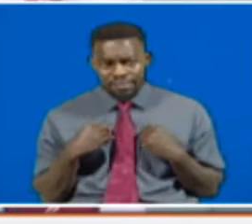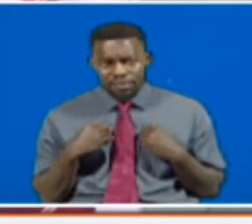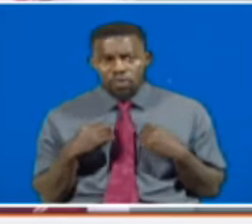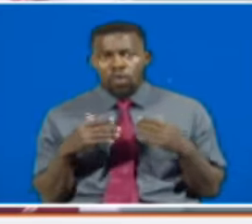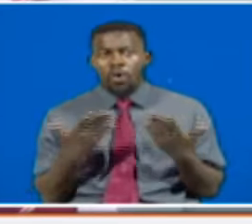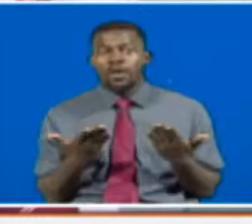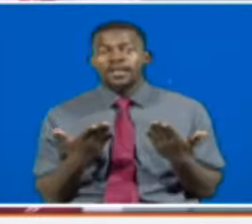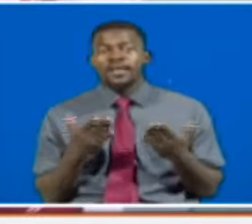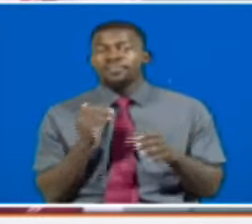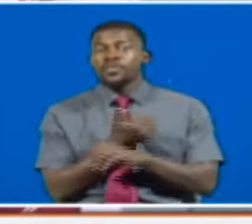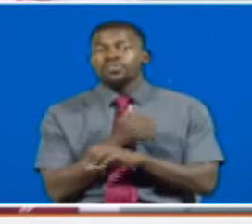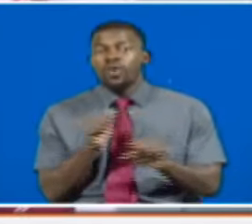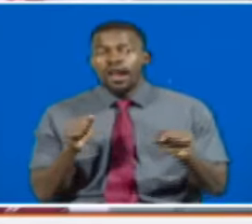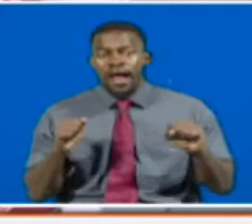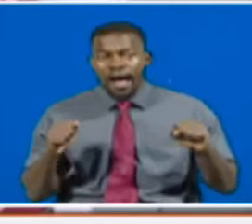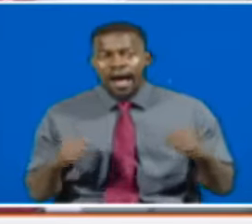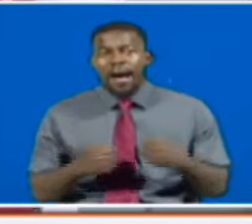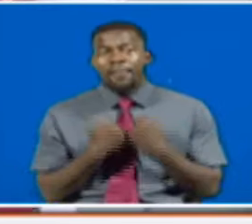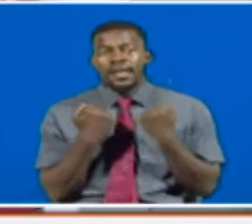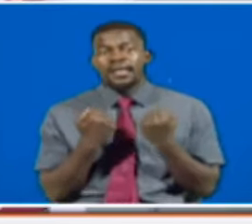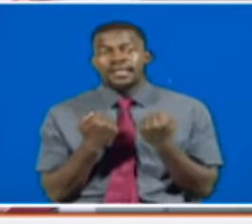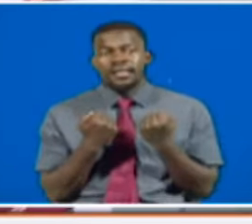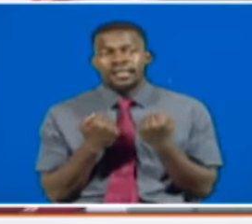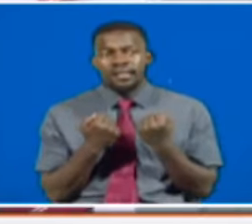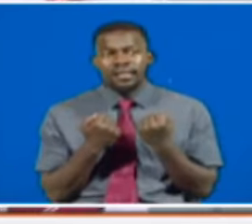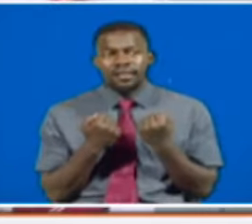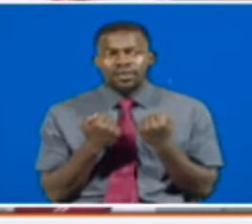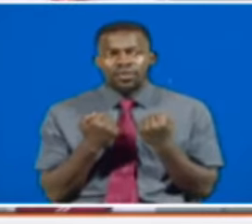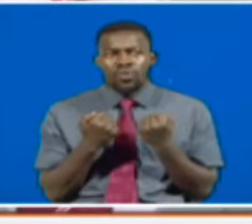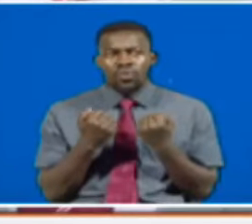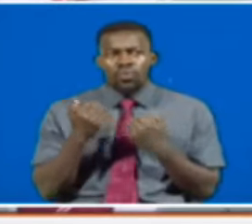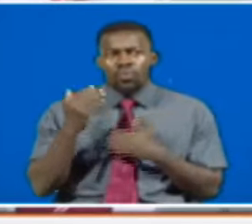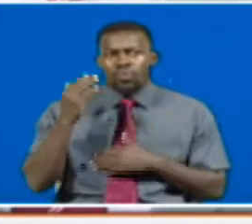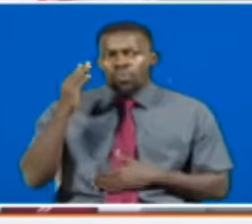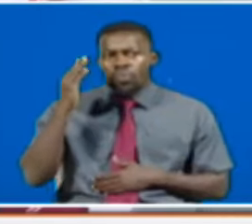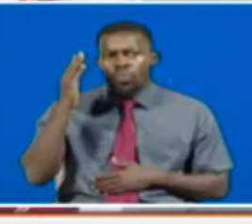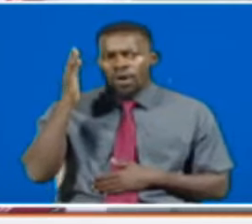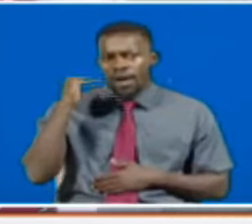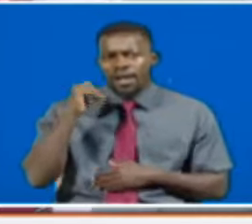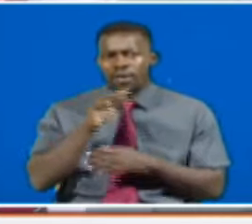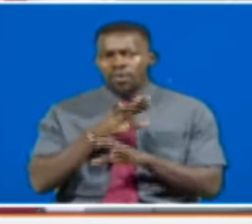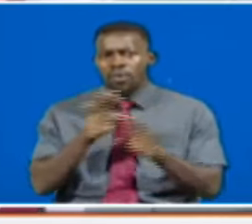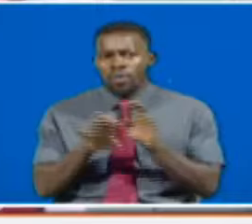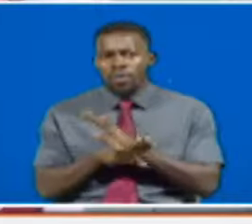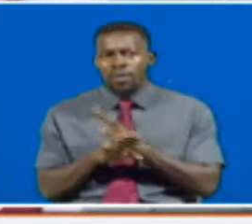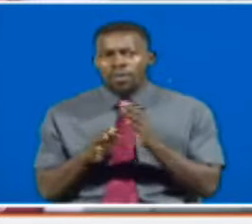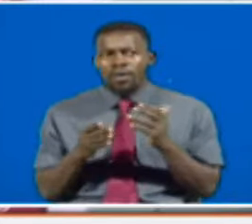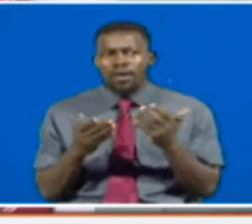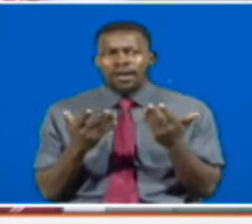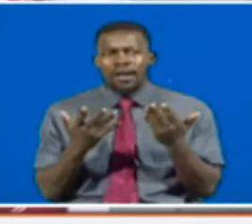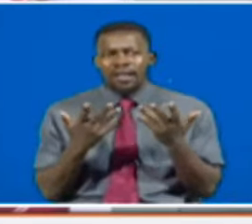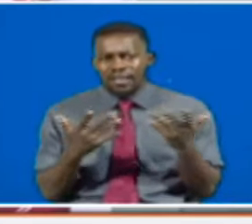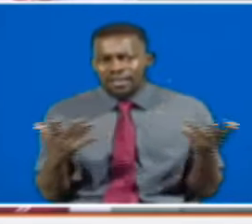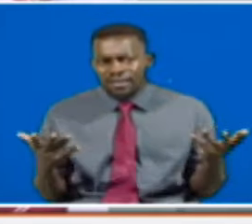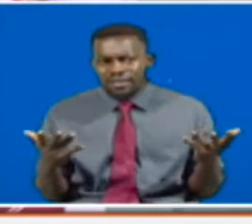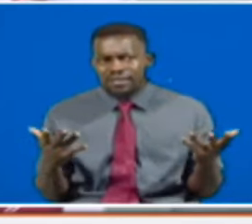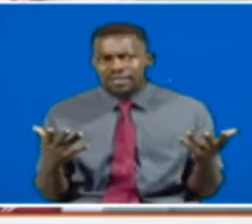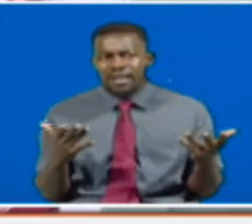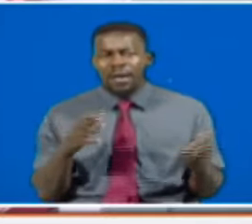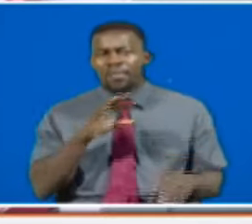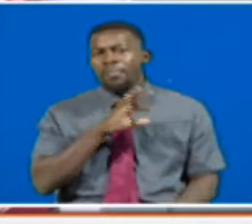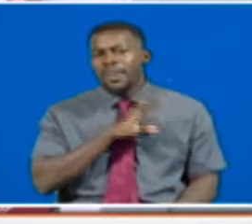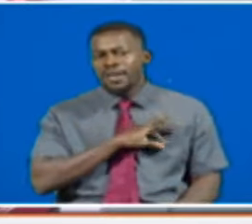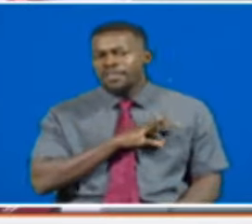happened at one go, success coming at one go. Remember, after pruning coffee, it goes through a